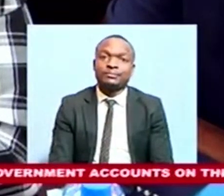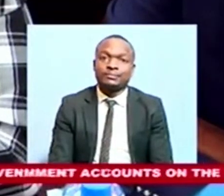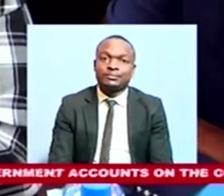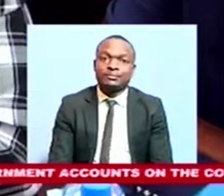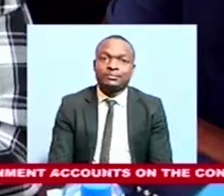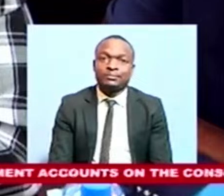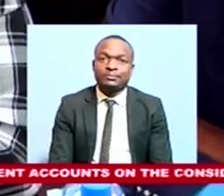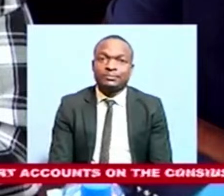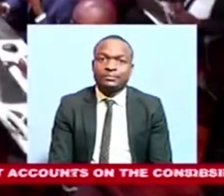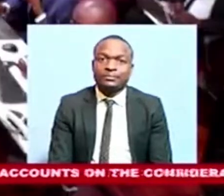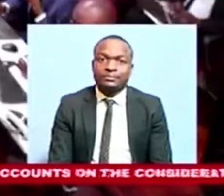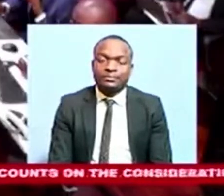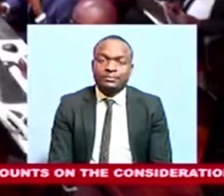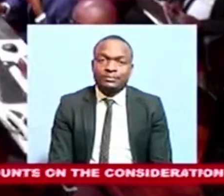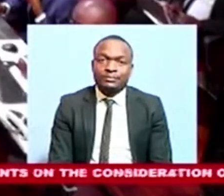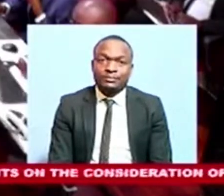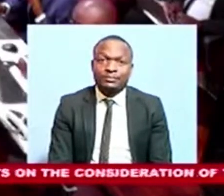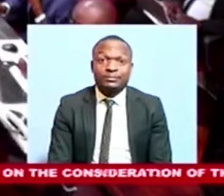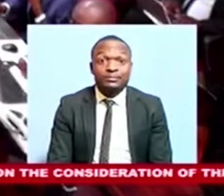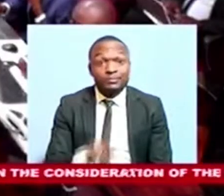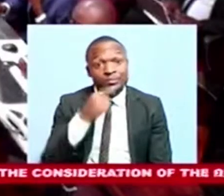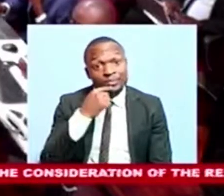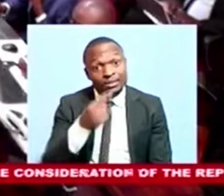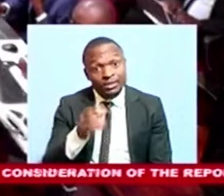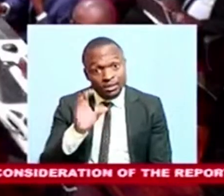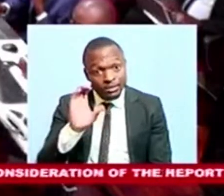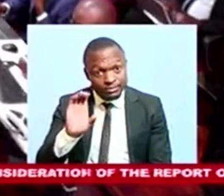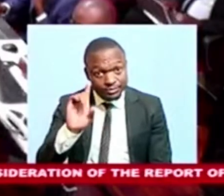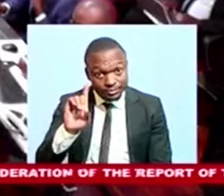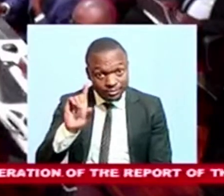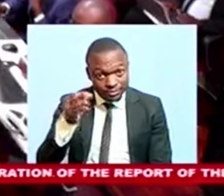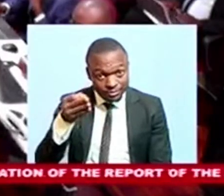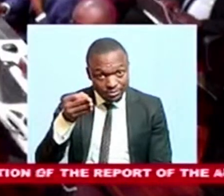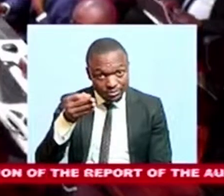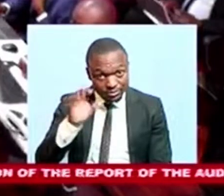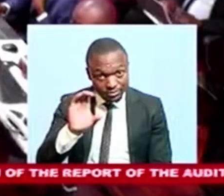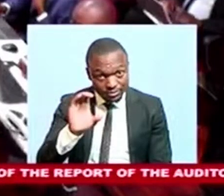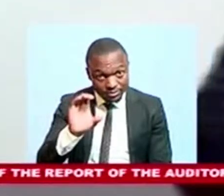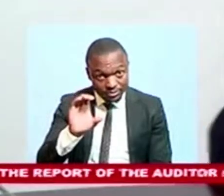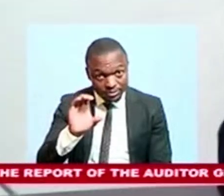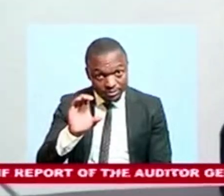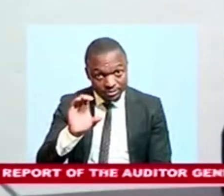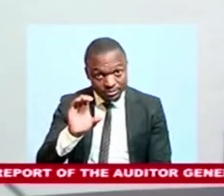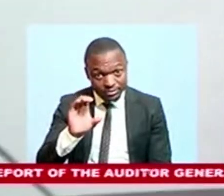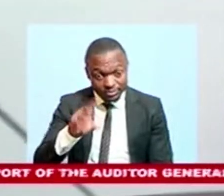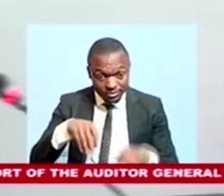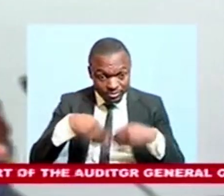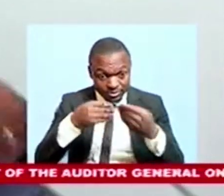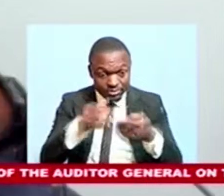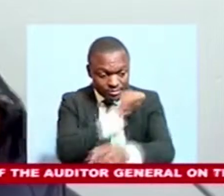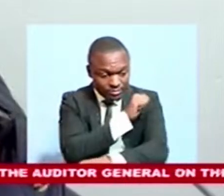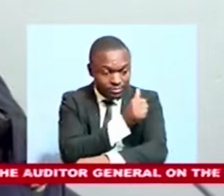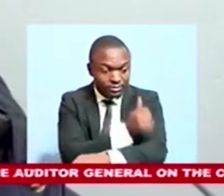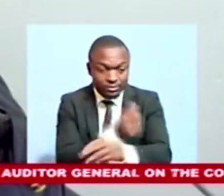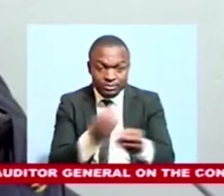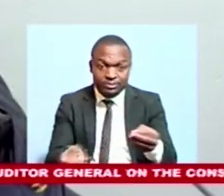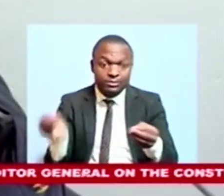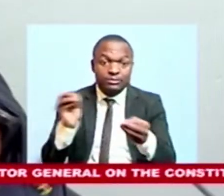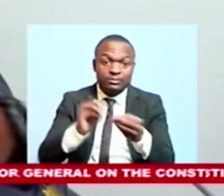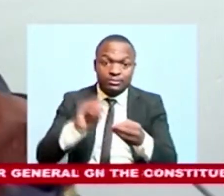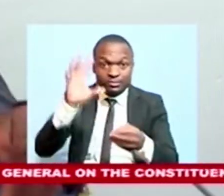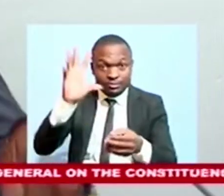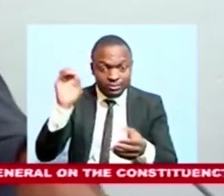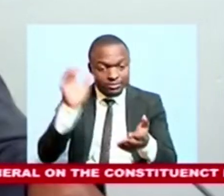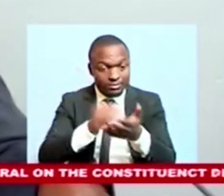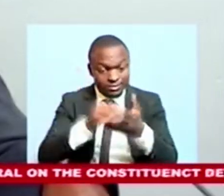Yes, listen, you said CDF a few minutes ago that they gave you the authority to add 50,000. Now